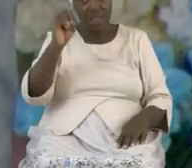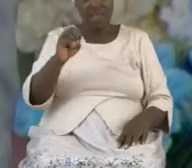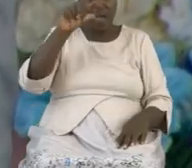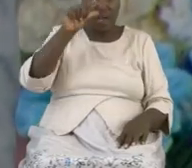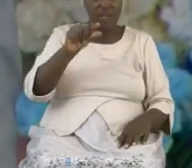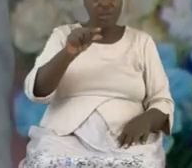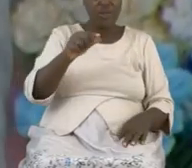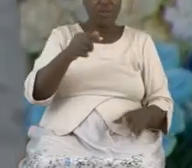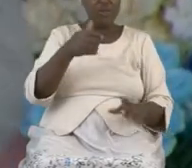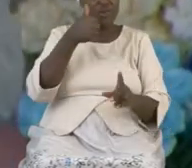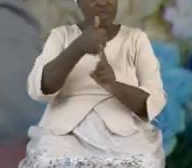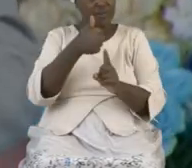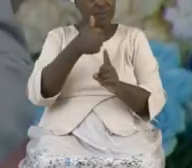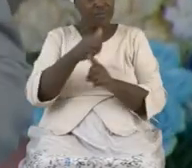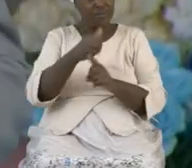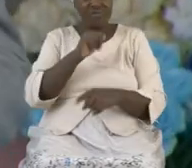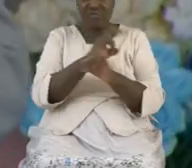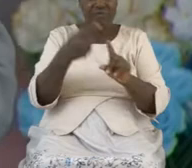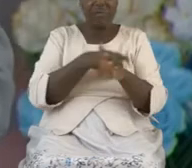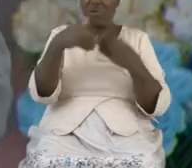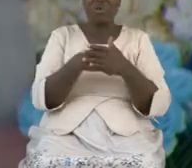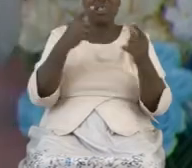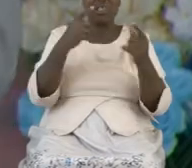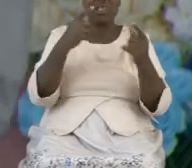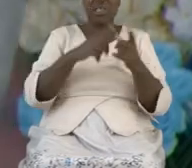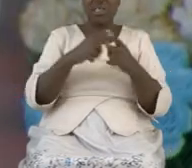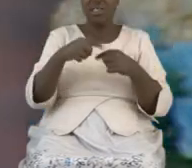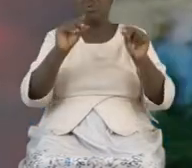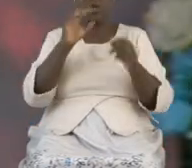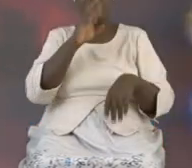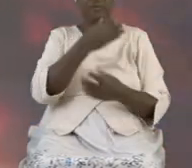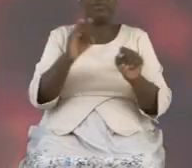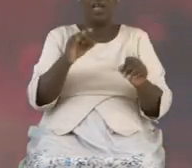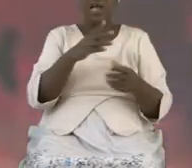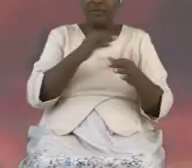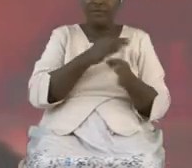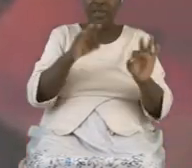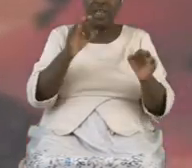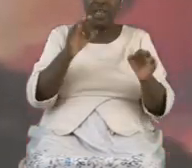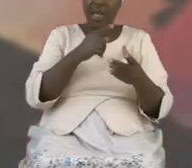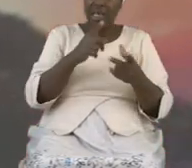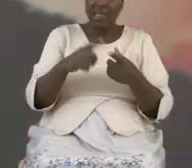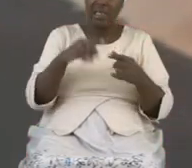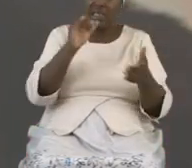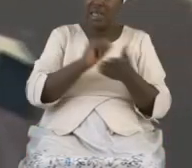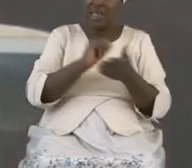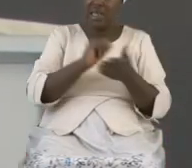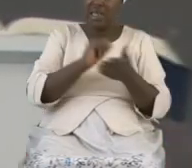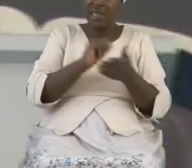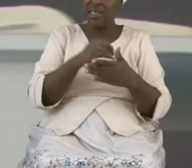all sin. They say nobody can be free. And then that makes the sacrifice of Christ